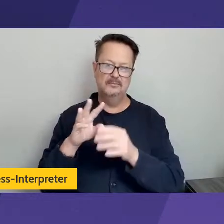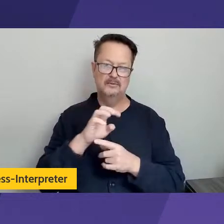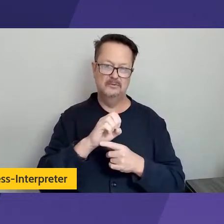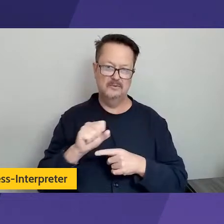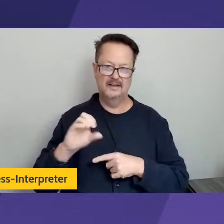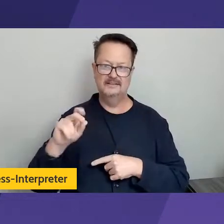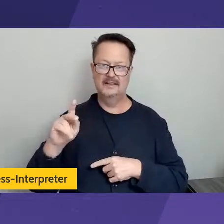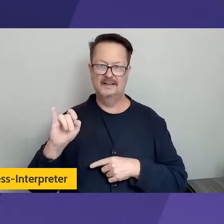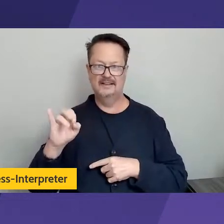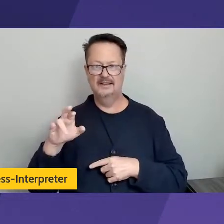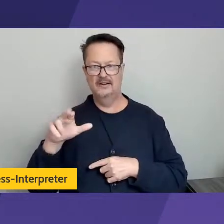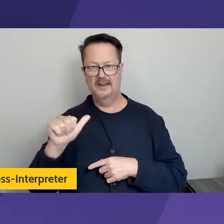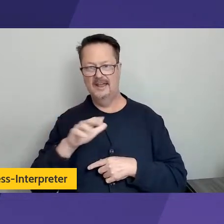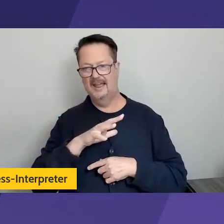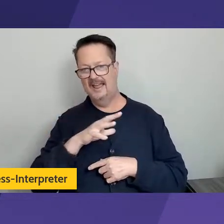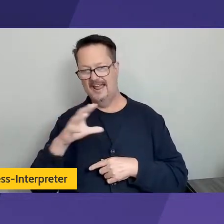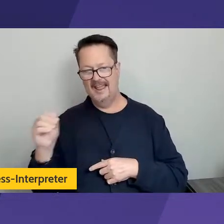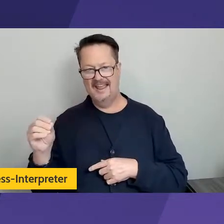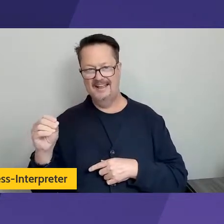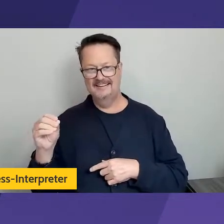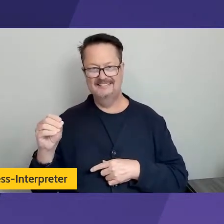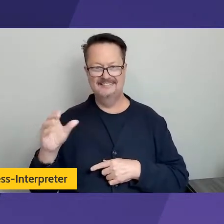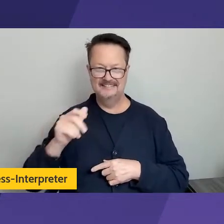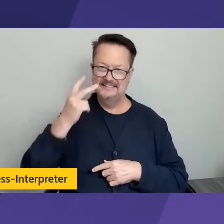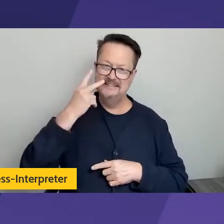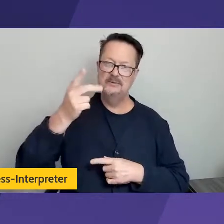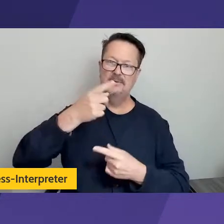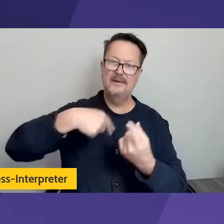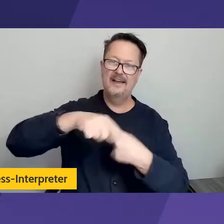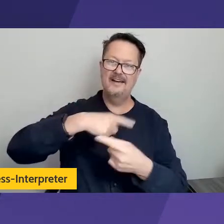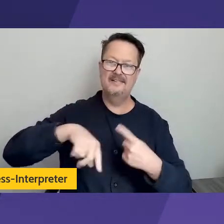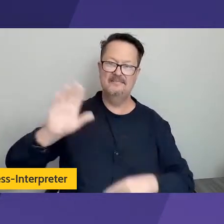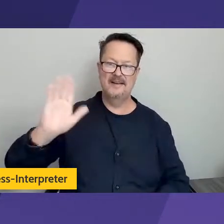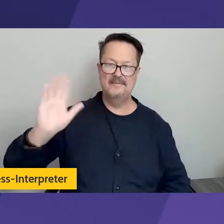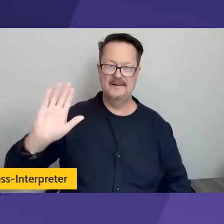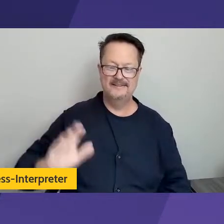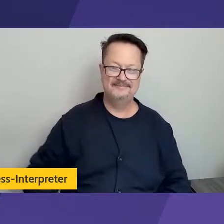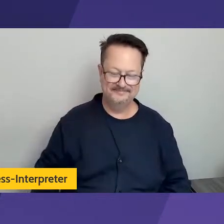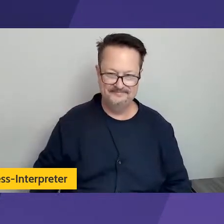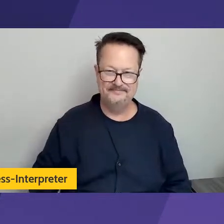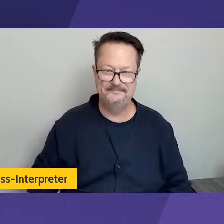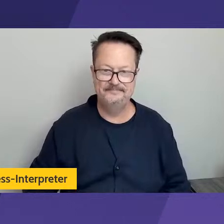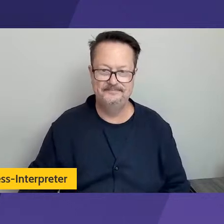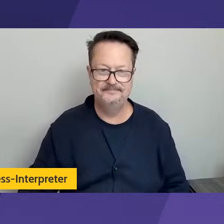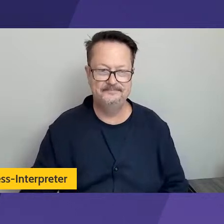Kiera, and I see you around. Bye-bye.